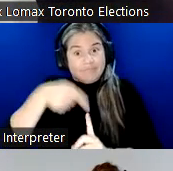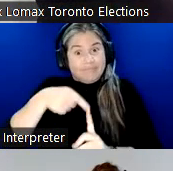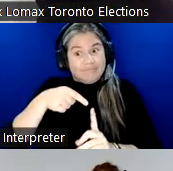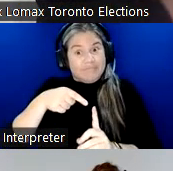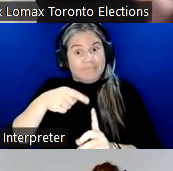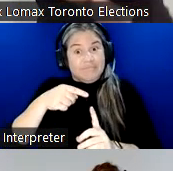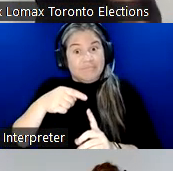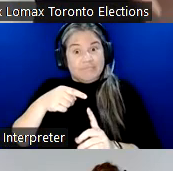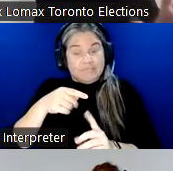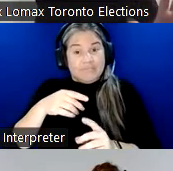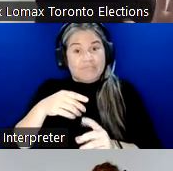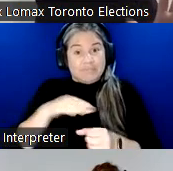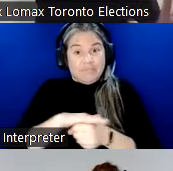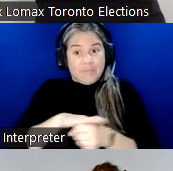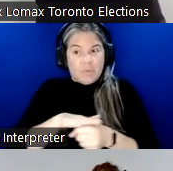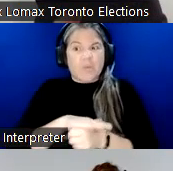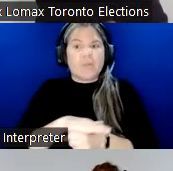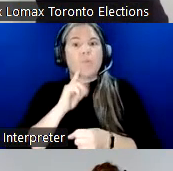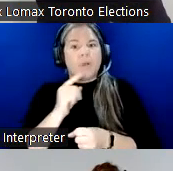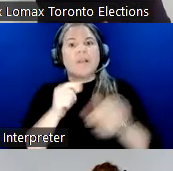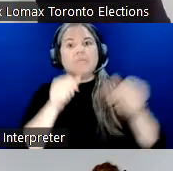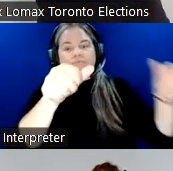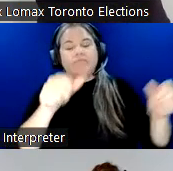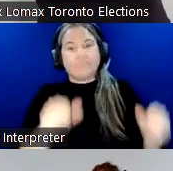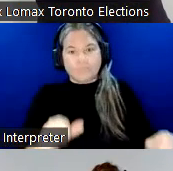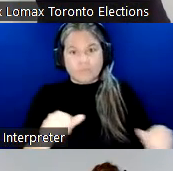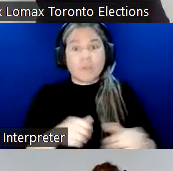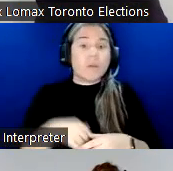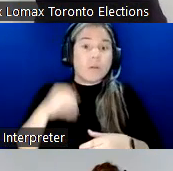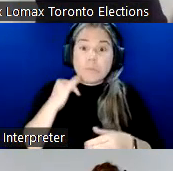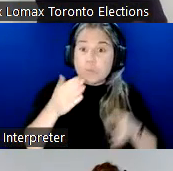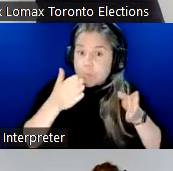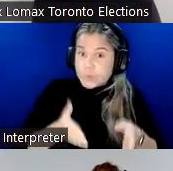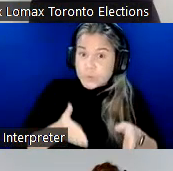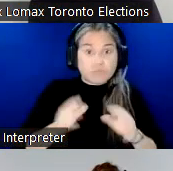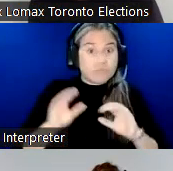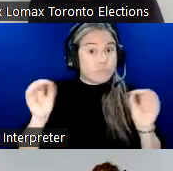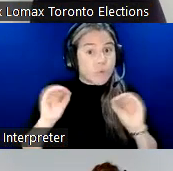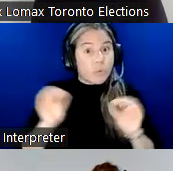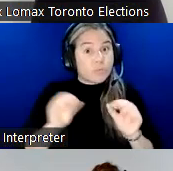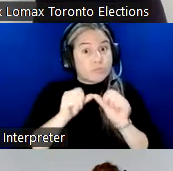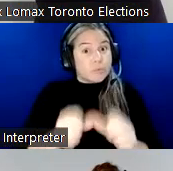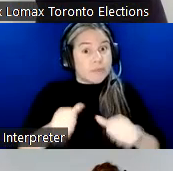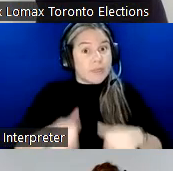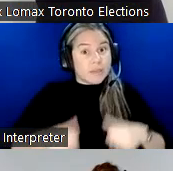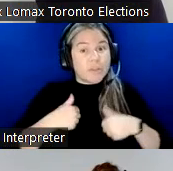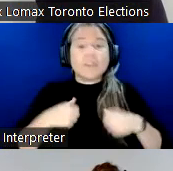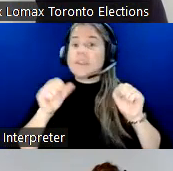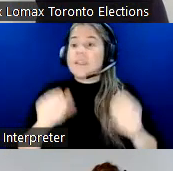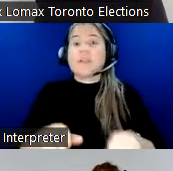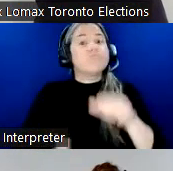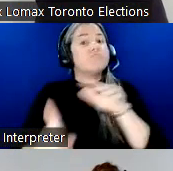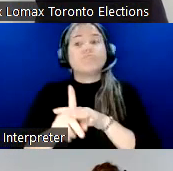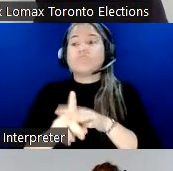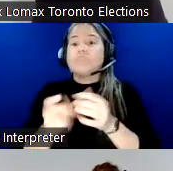will be listed on that poster, and people without a permanent address can go into a polling place, any polling place in the